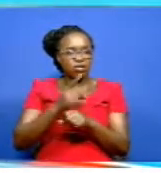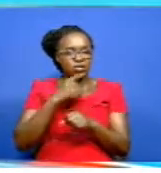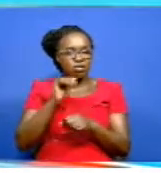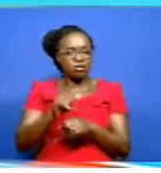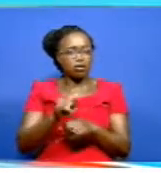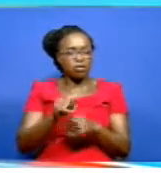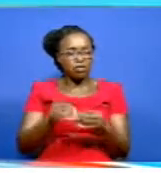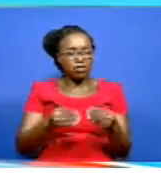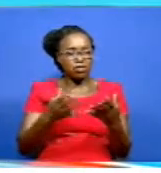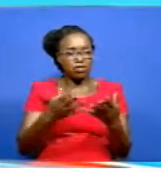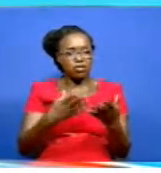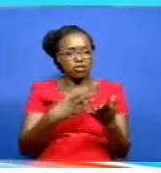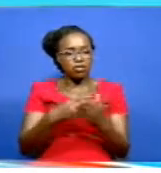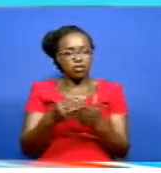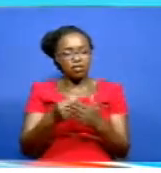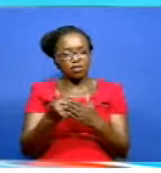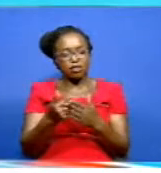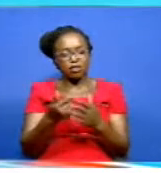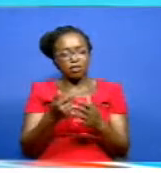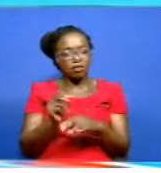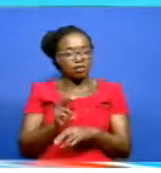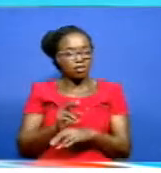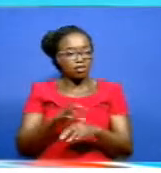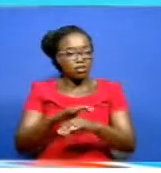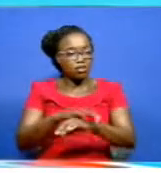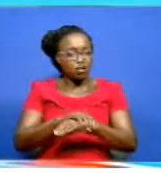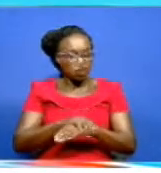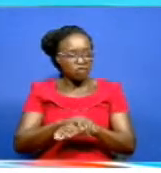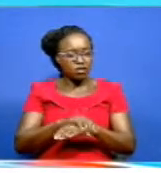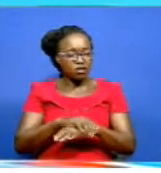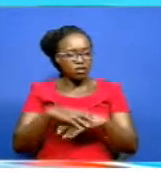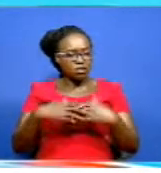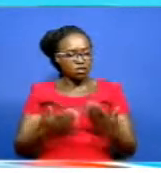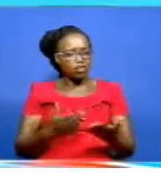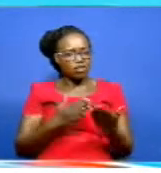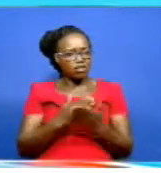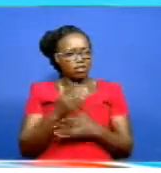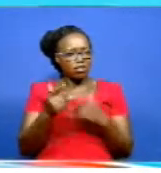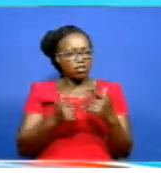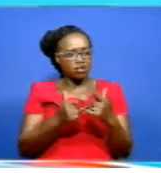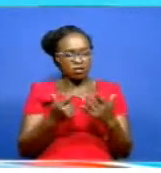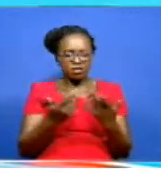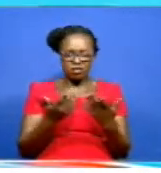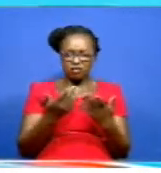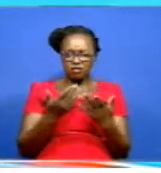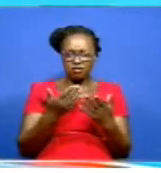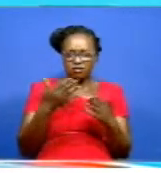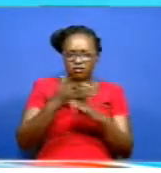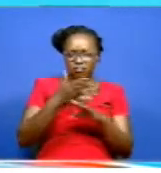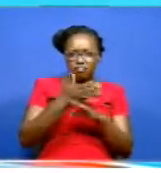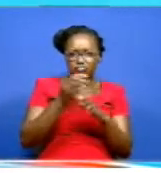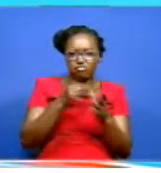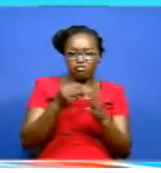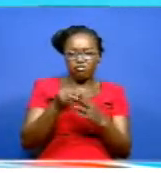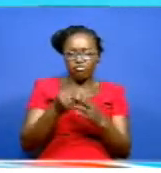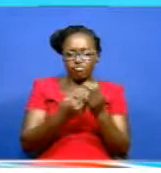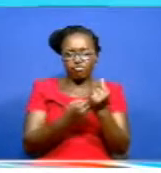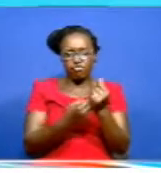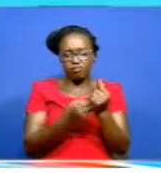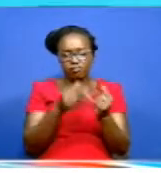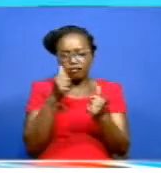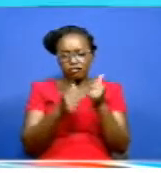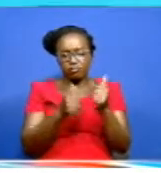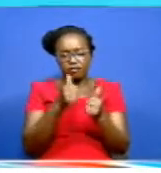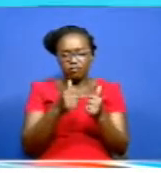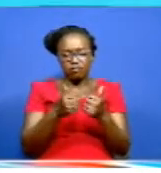administer and perhaps get some coins out of it. How do we ensure that that process is not skewed, or what kind of partnerships are you going to have? Because let's